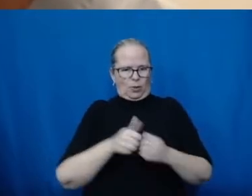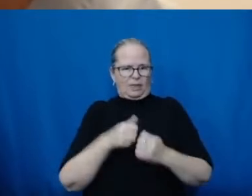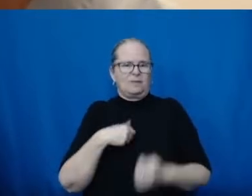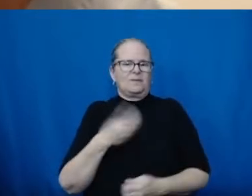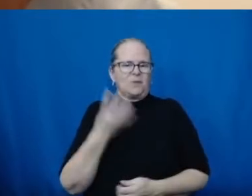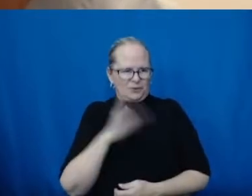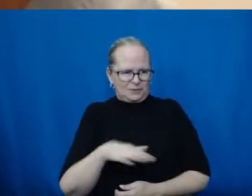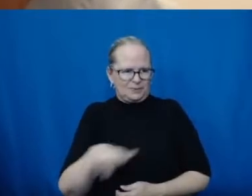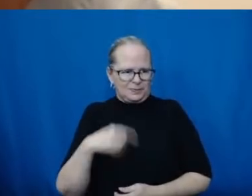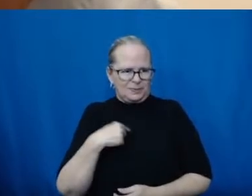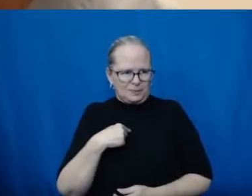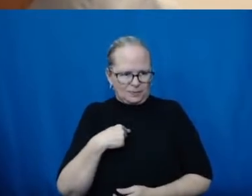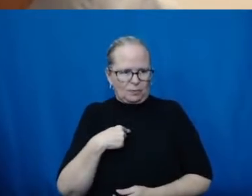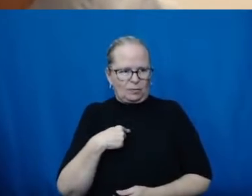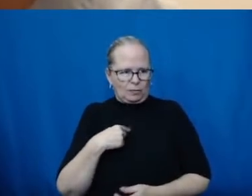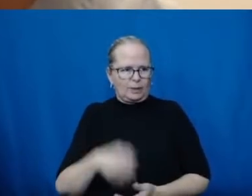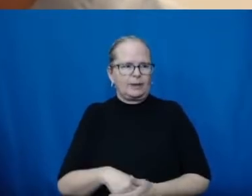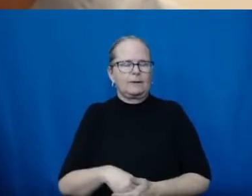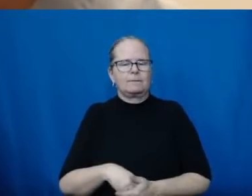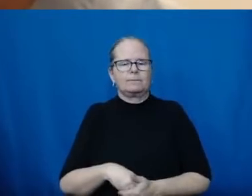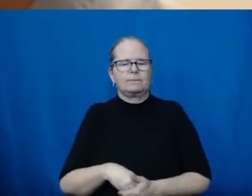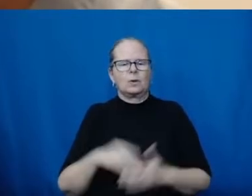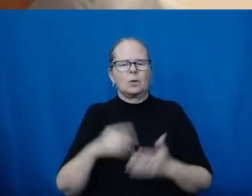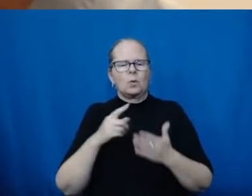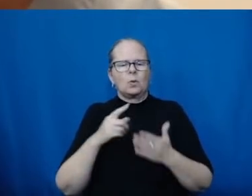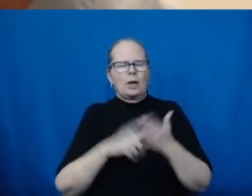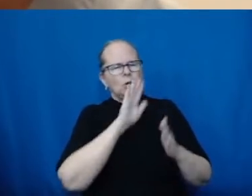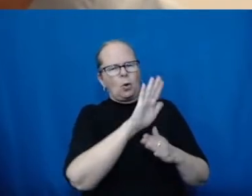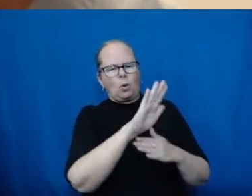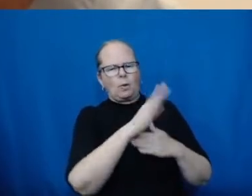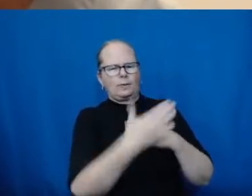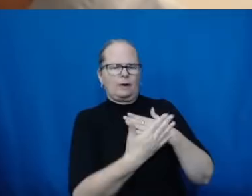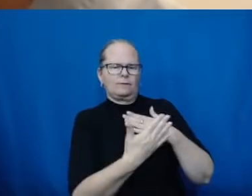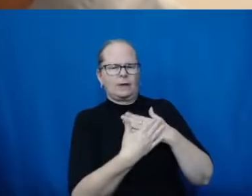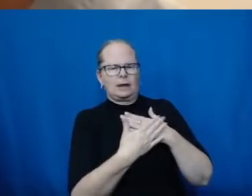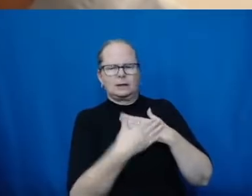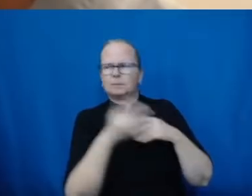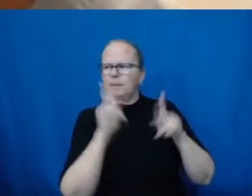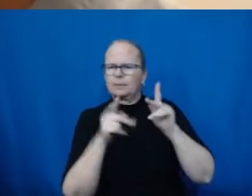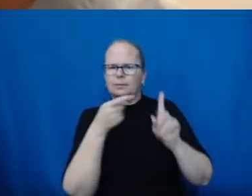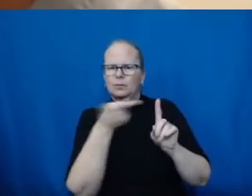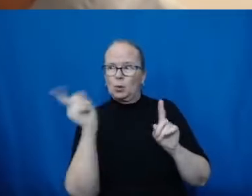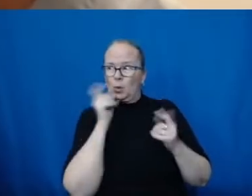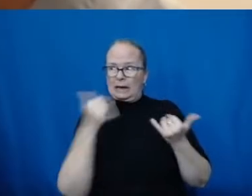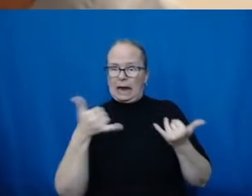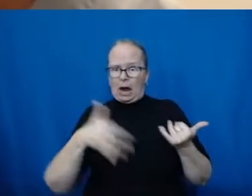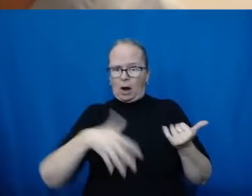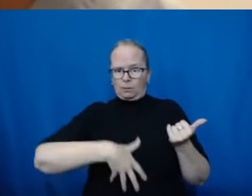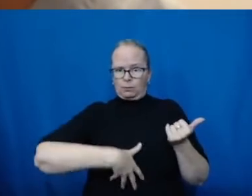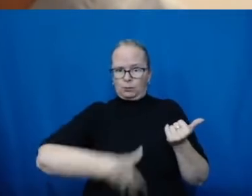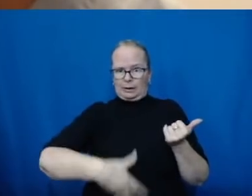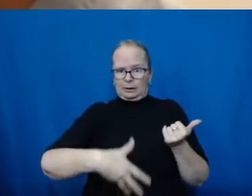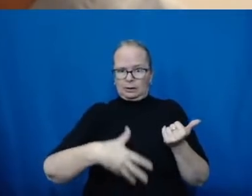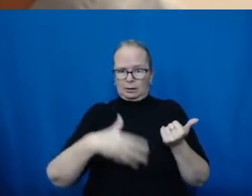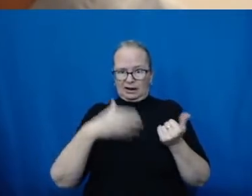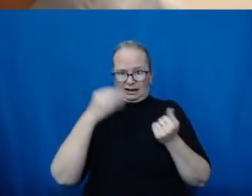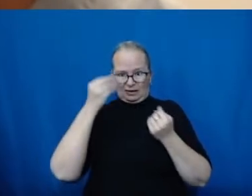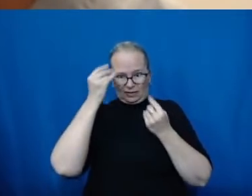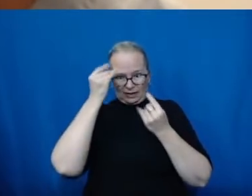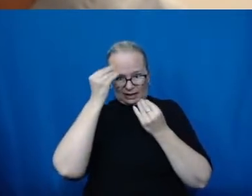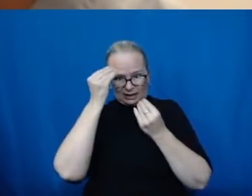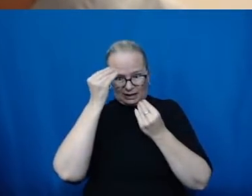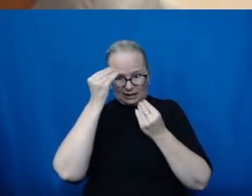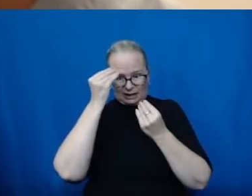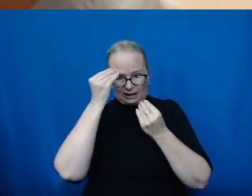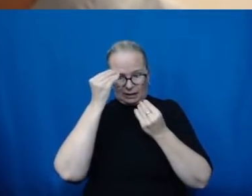pregnant or contemplating becoming pregnant, and how we can have those conversations with other